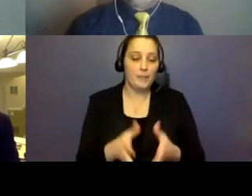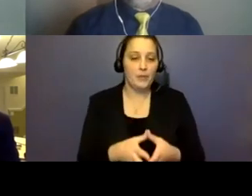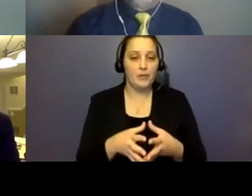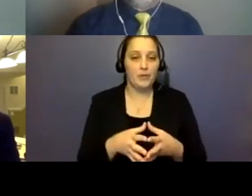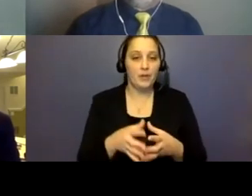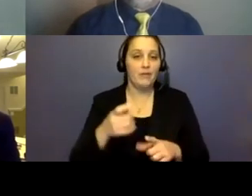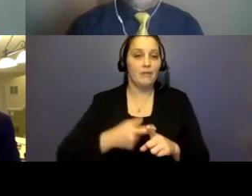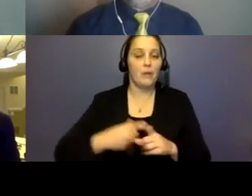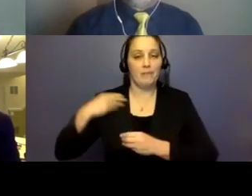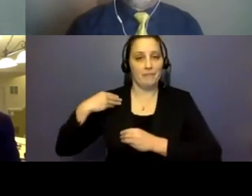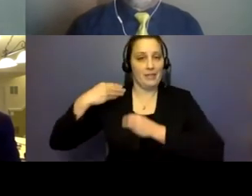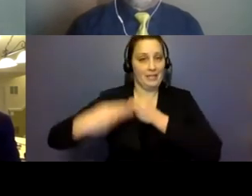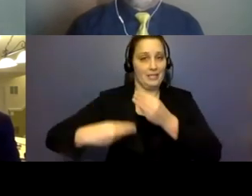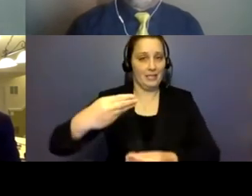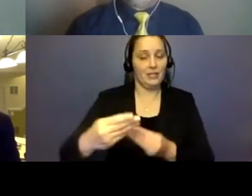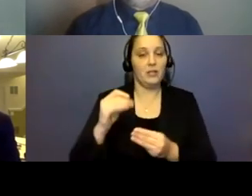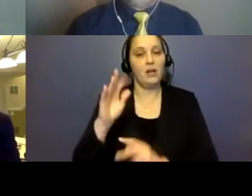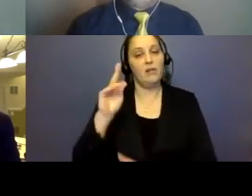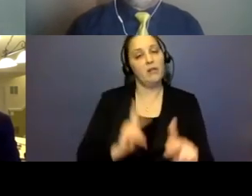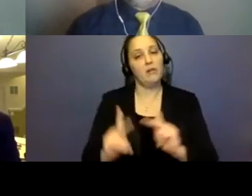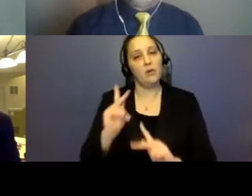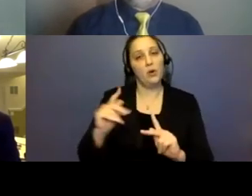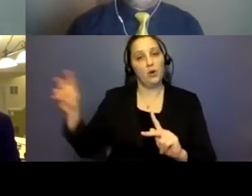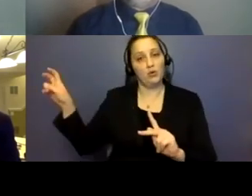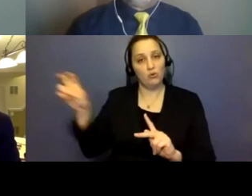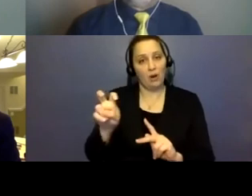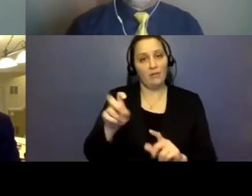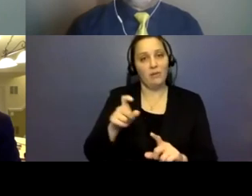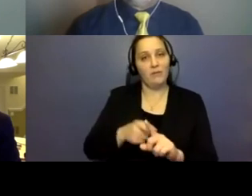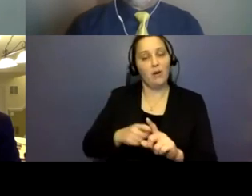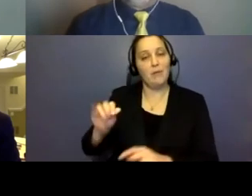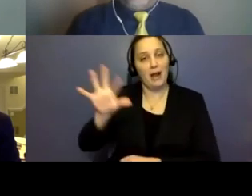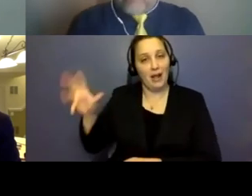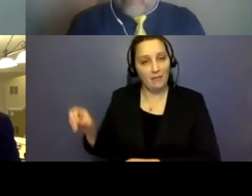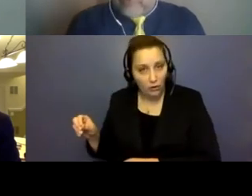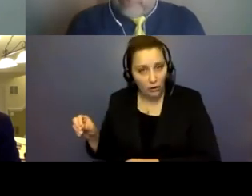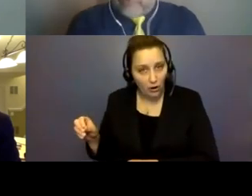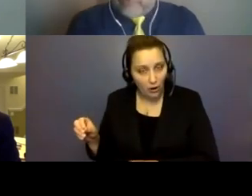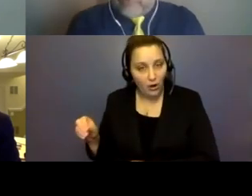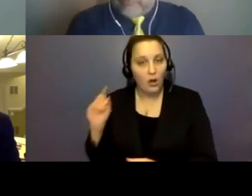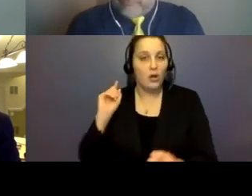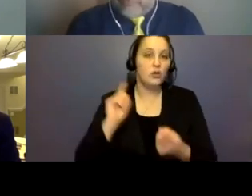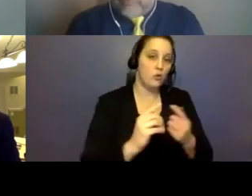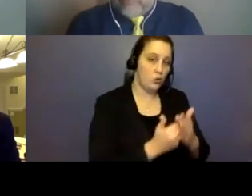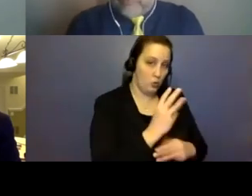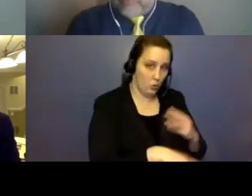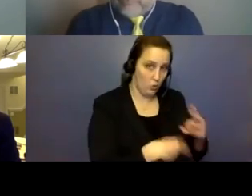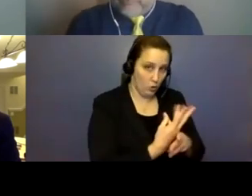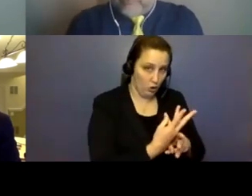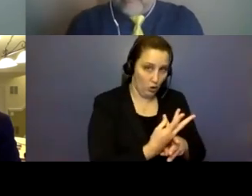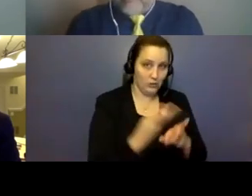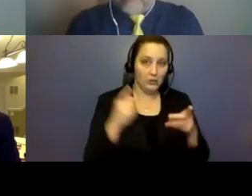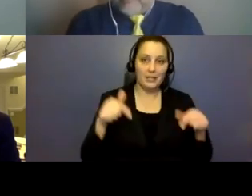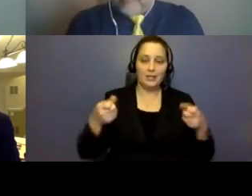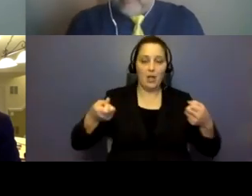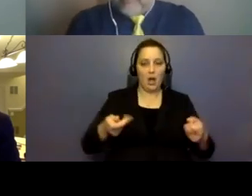the descendants of folk who traveled from Africa to the New World. So this is a real